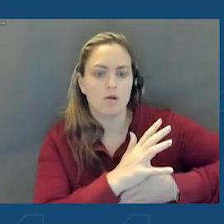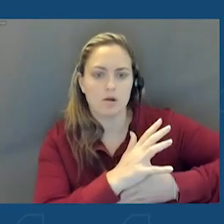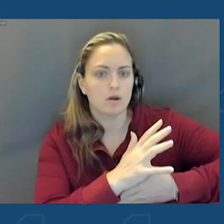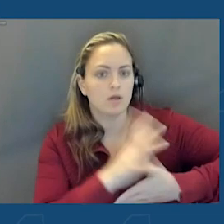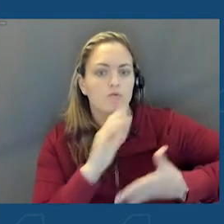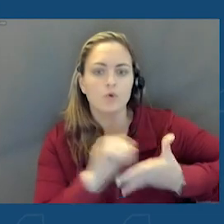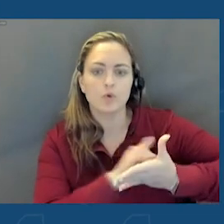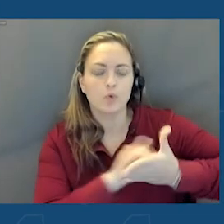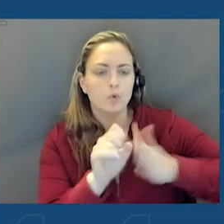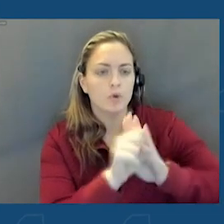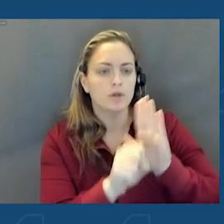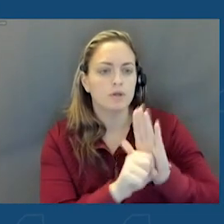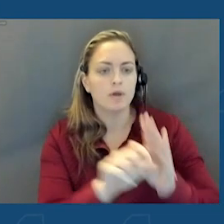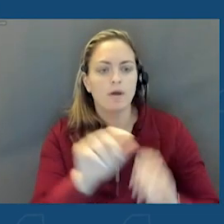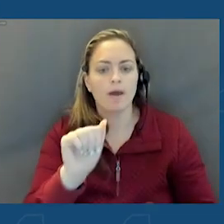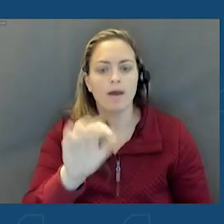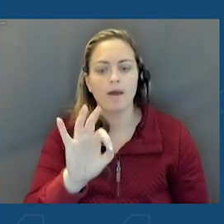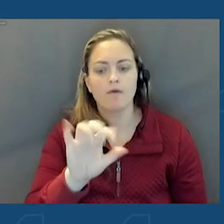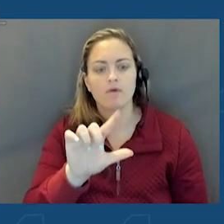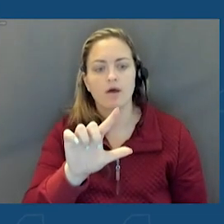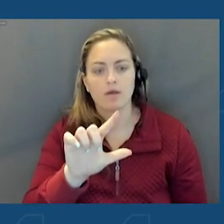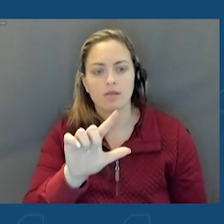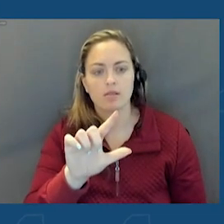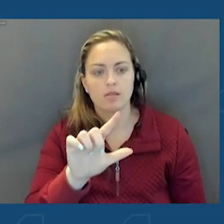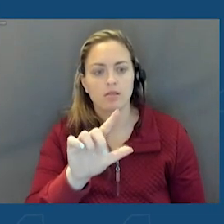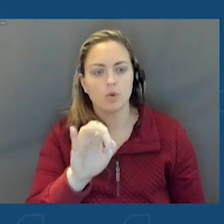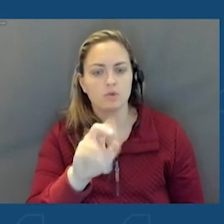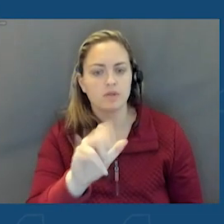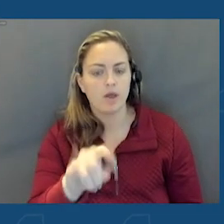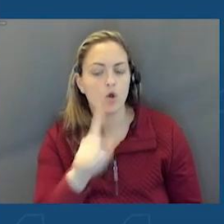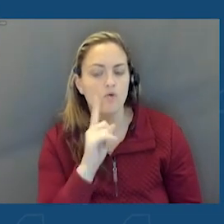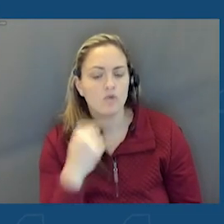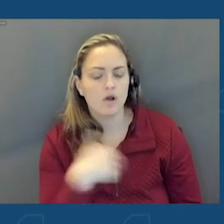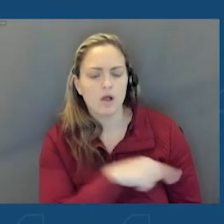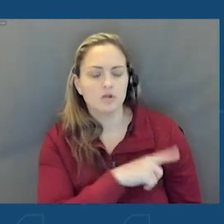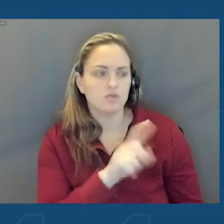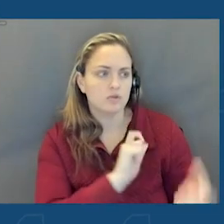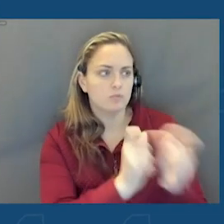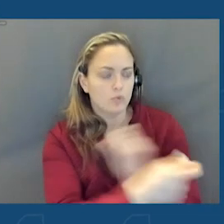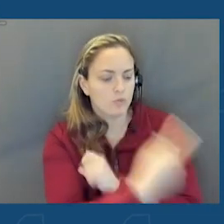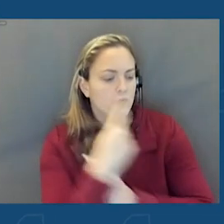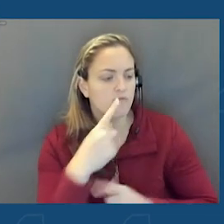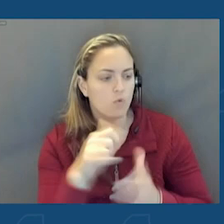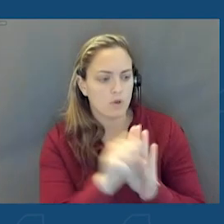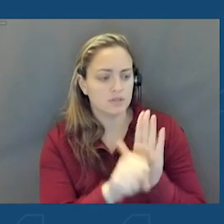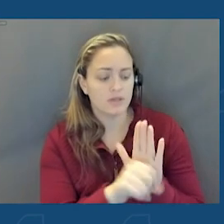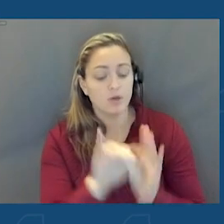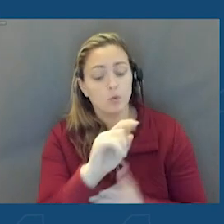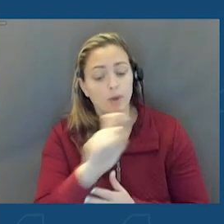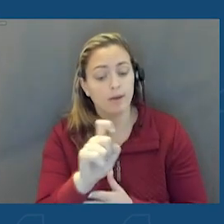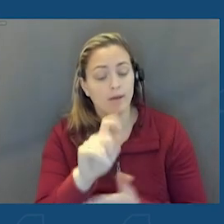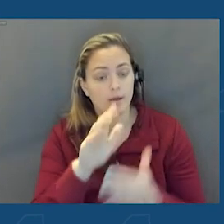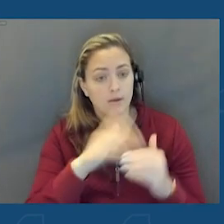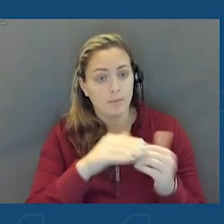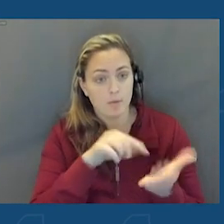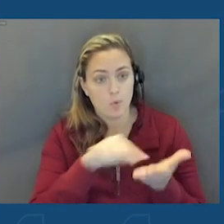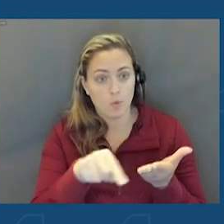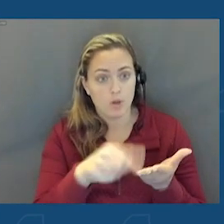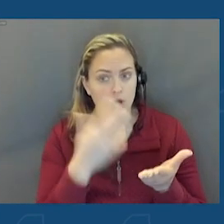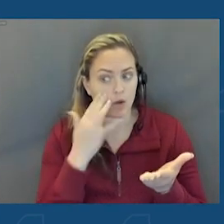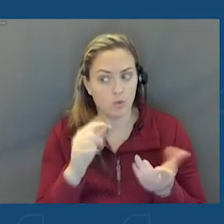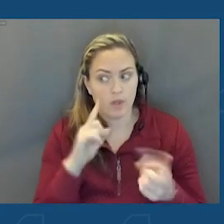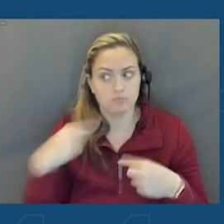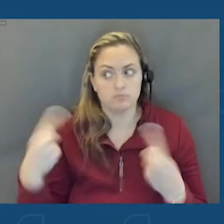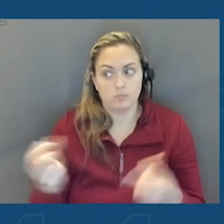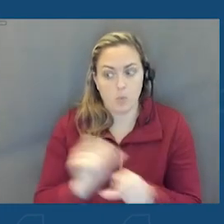State AFL-CIO, of the labor movement in this state, for more than 30 years to index the minimum wage. I know that because I've been here for